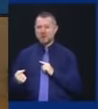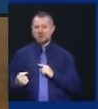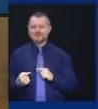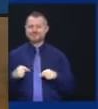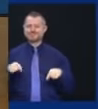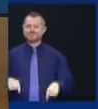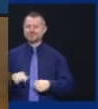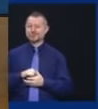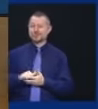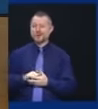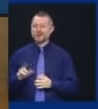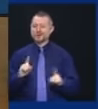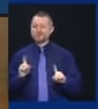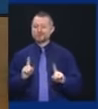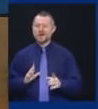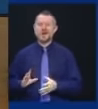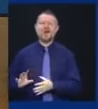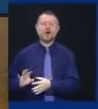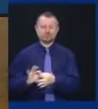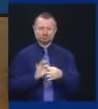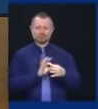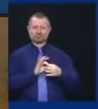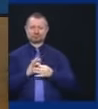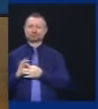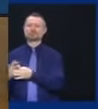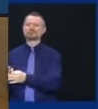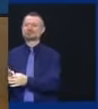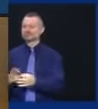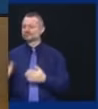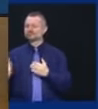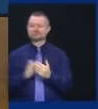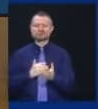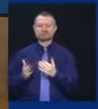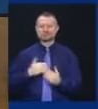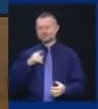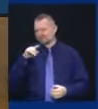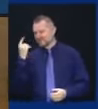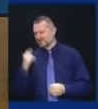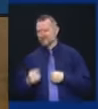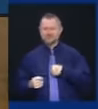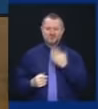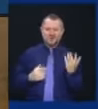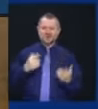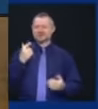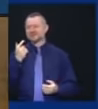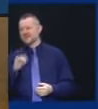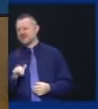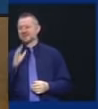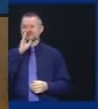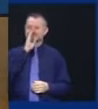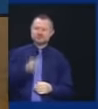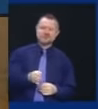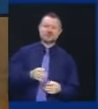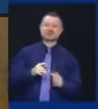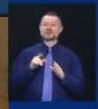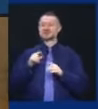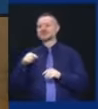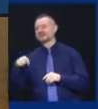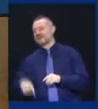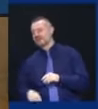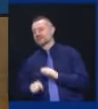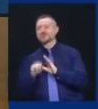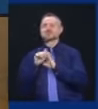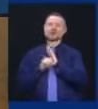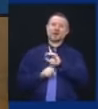opposite. We said we're all unified. It doesn't matter, black, white, gay, straight, upstate, downstate, Christian, Jewish.